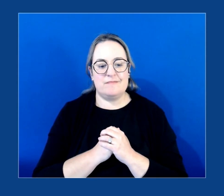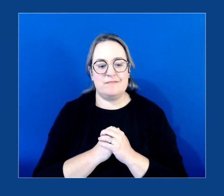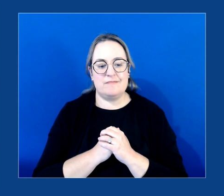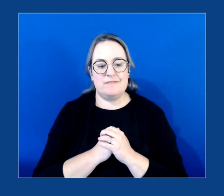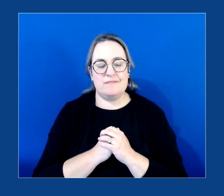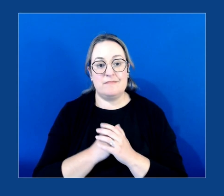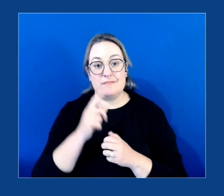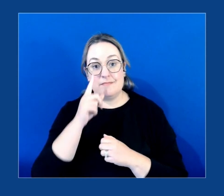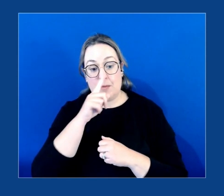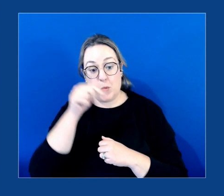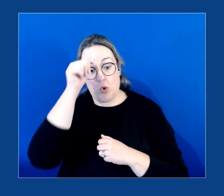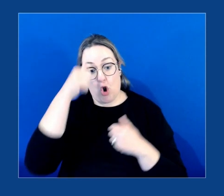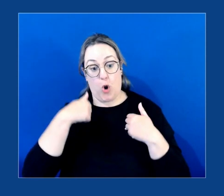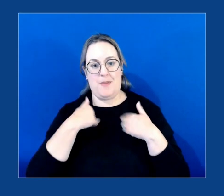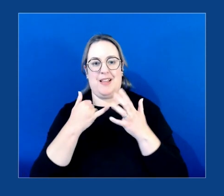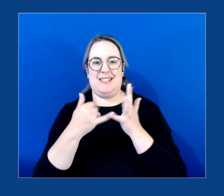Stephen Patrick.